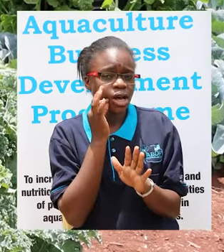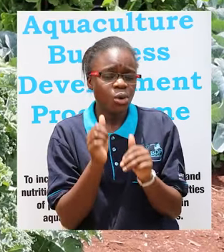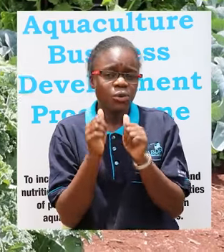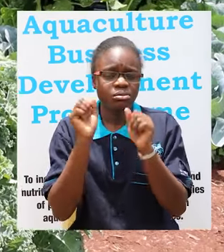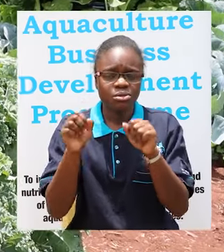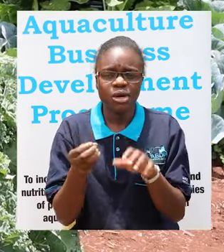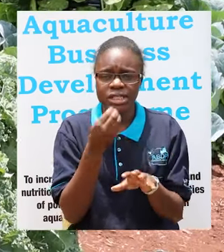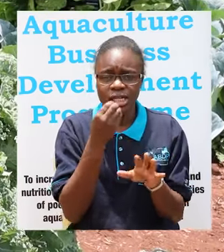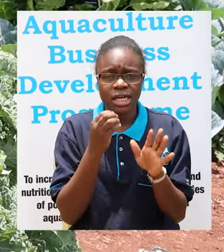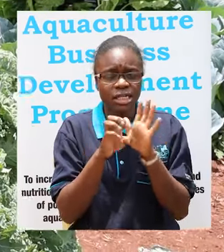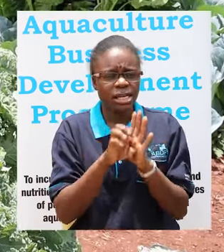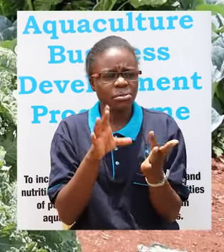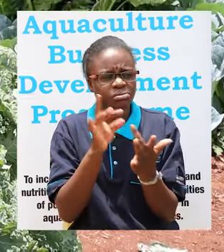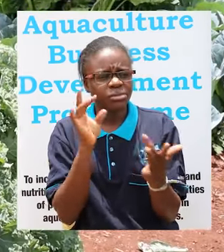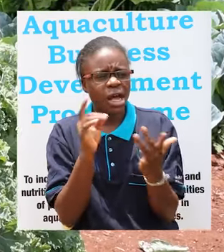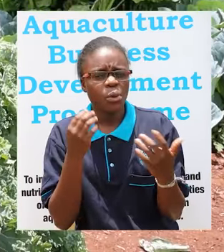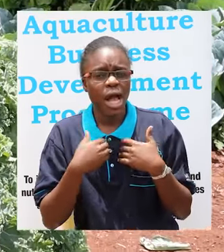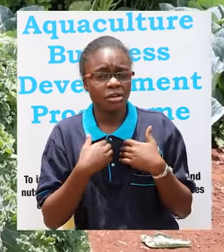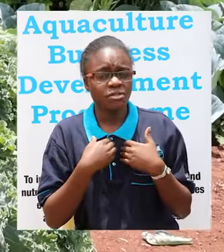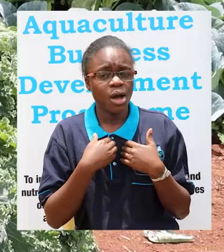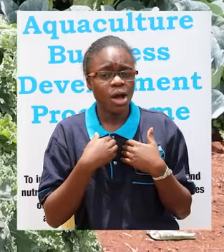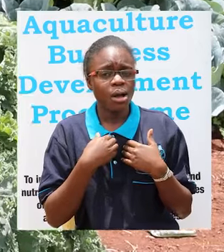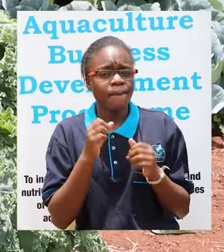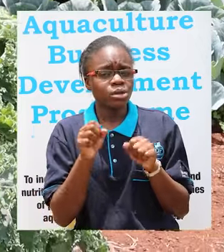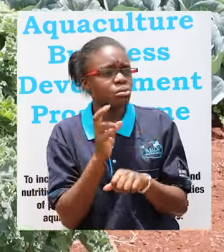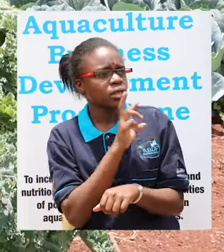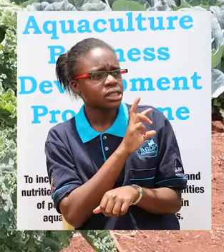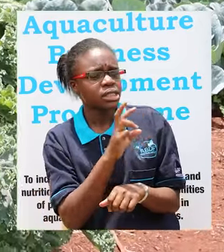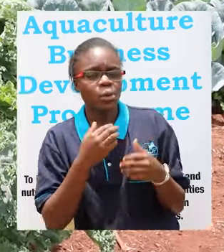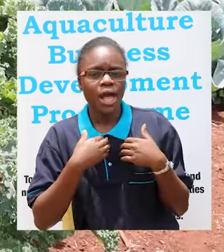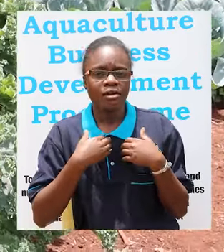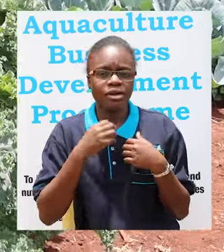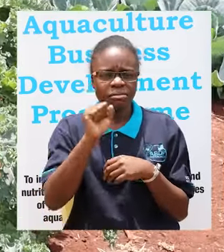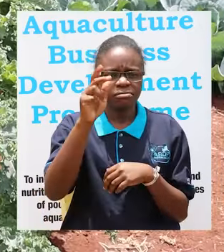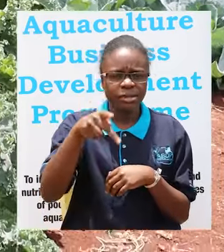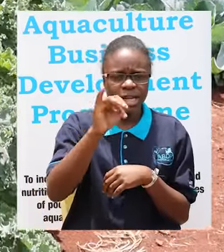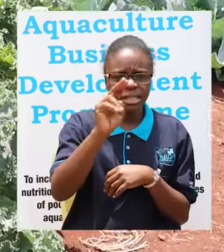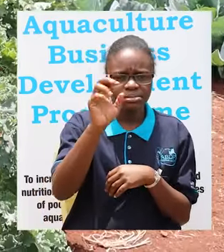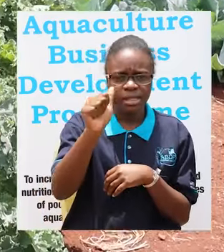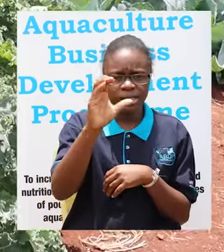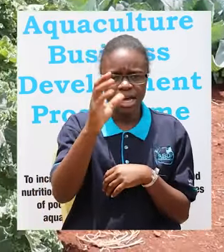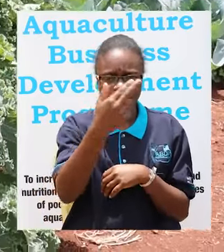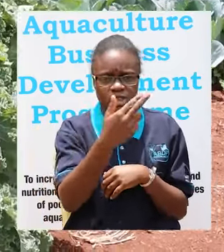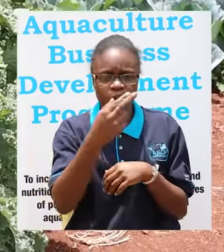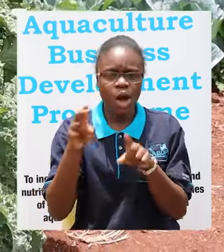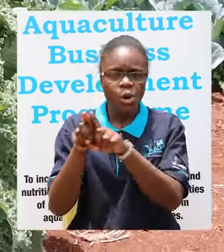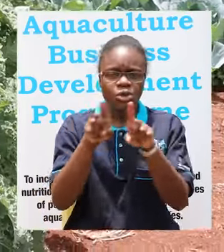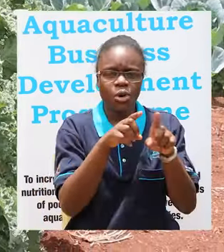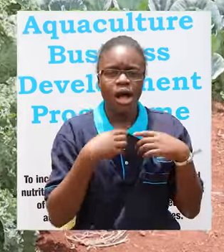are big. This particular one, we have planted the curly kales. We have spinach. We